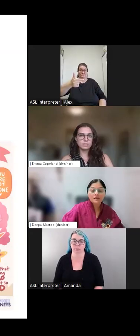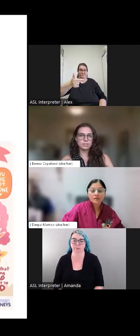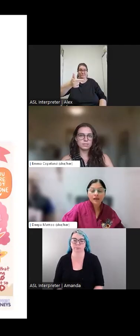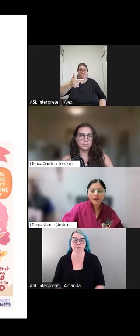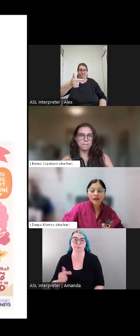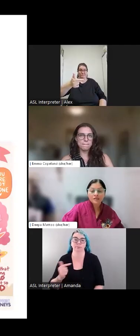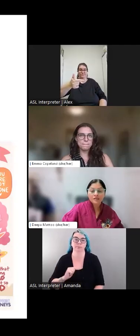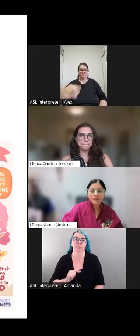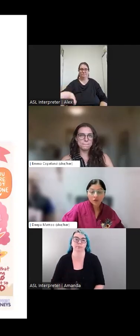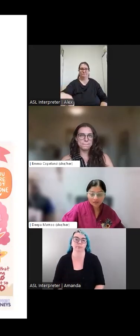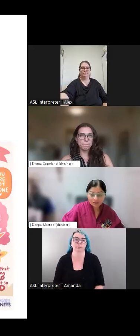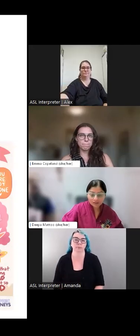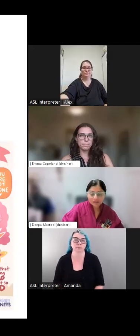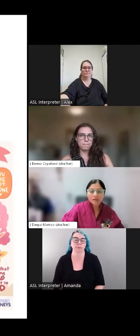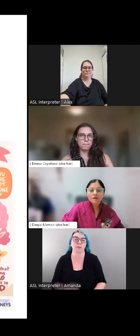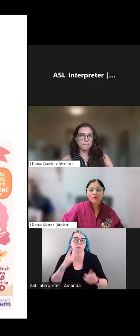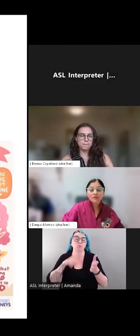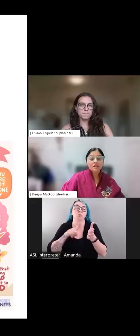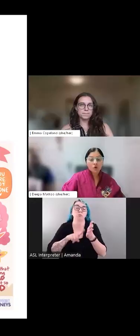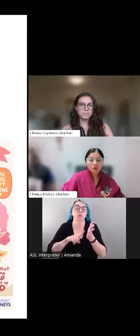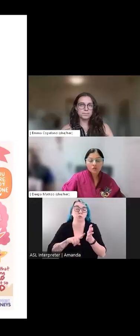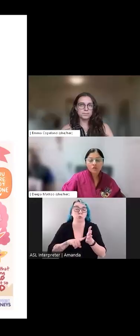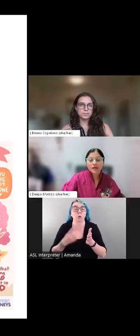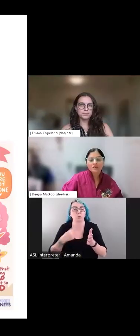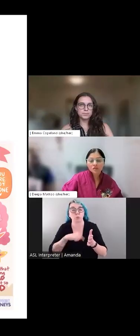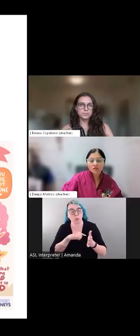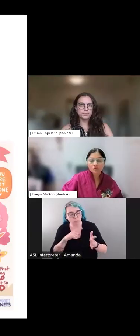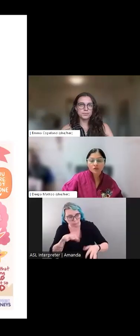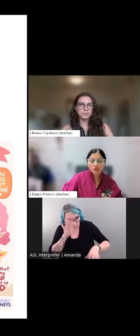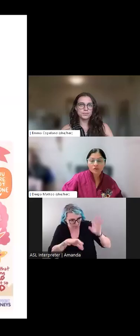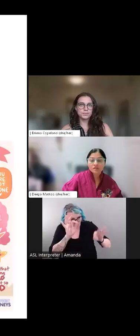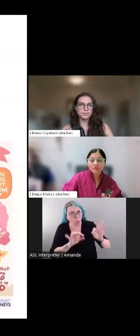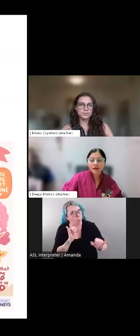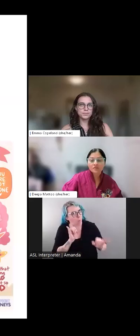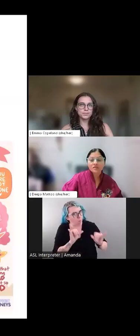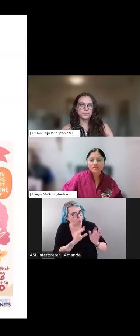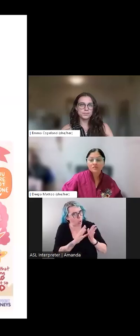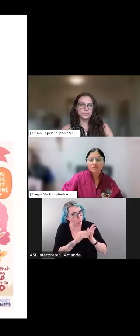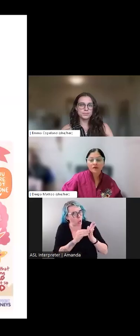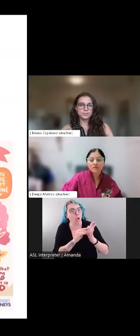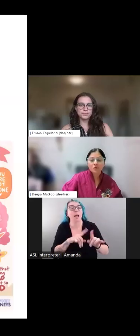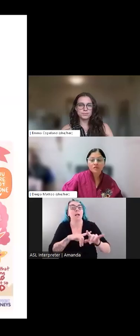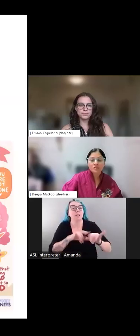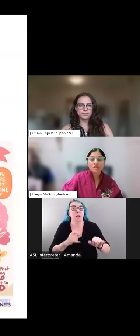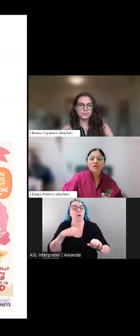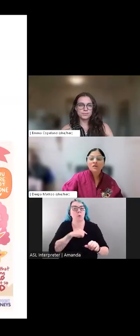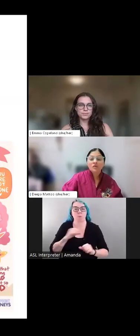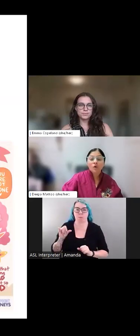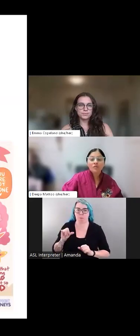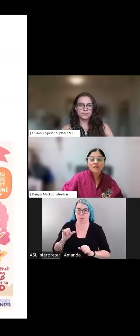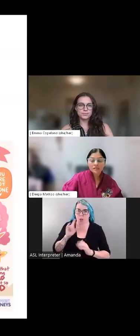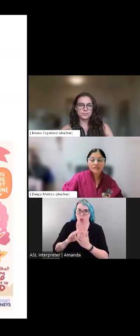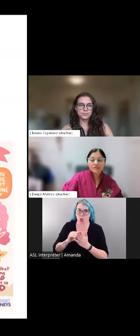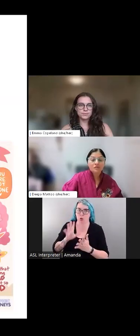and piloting has educated us, but it has also challenged us to ensure that survivors and service providers' voices